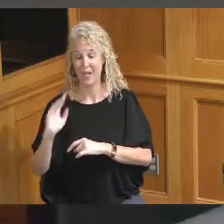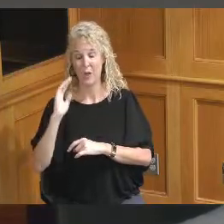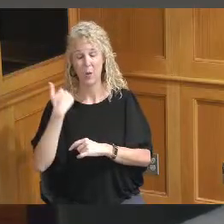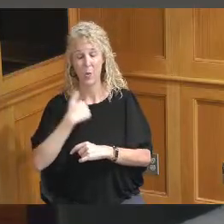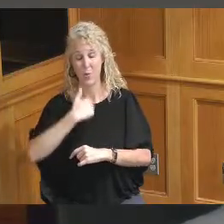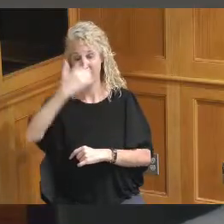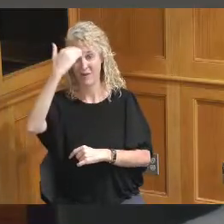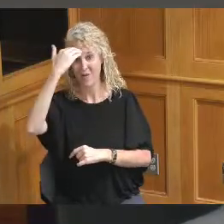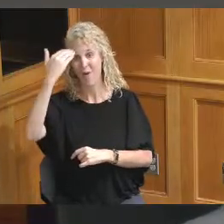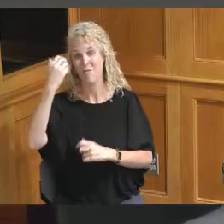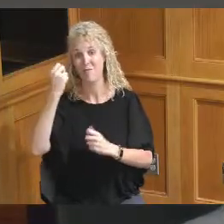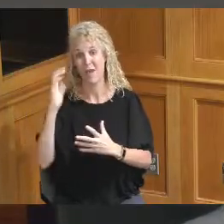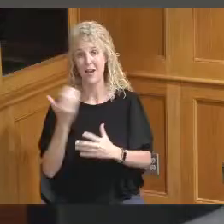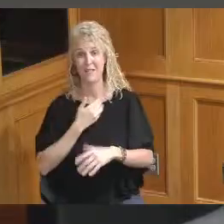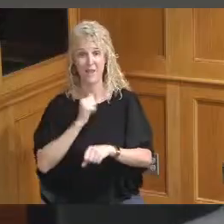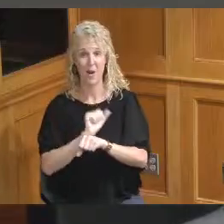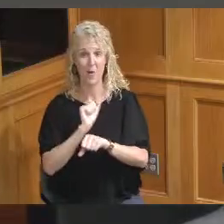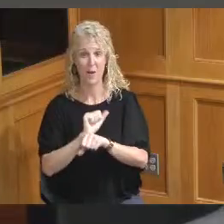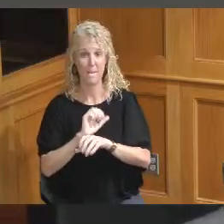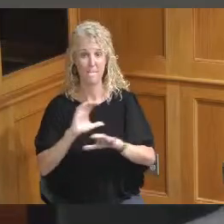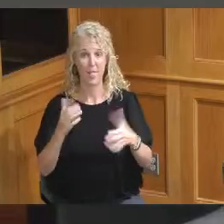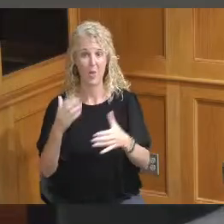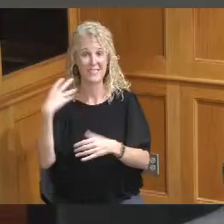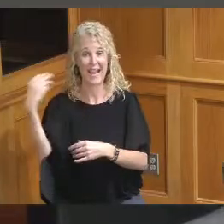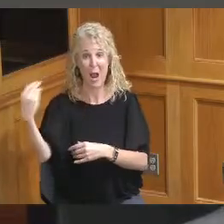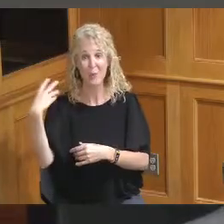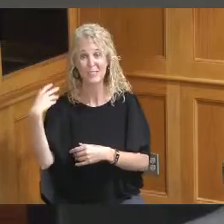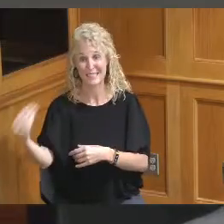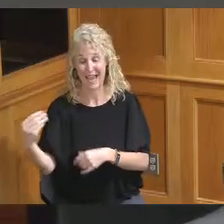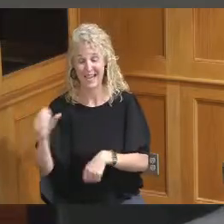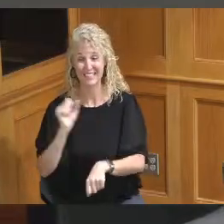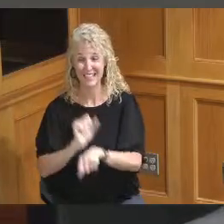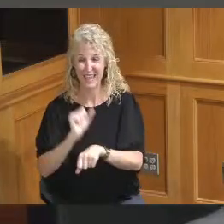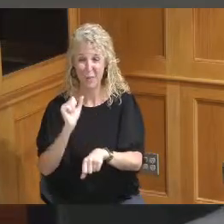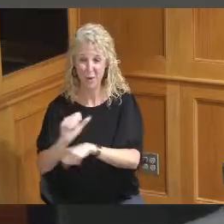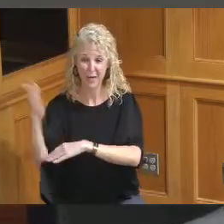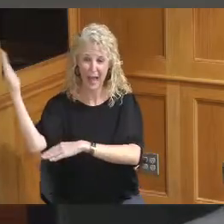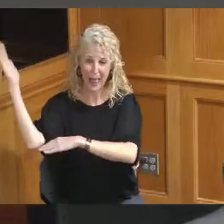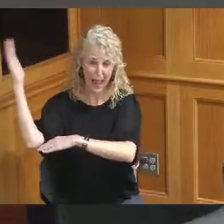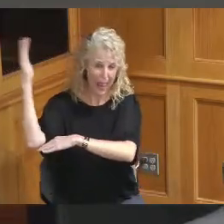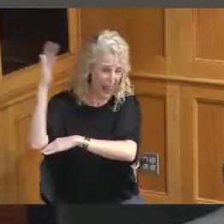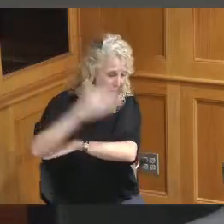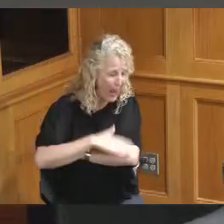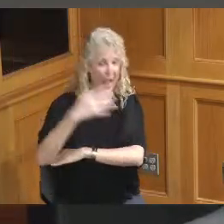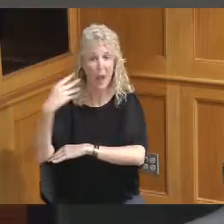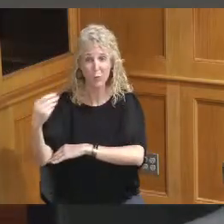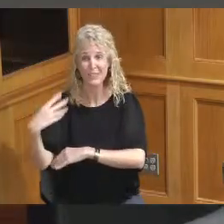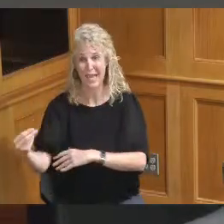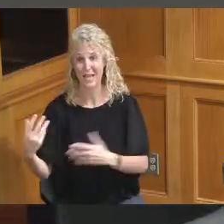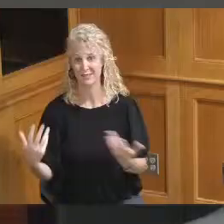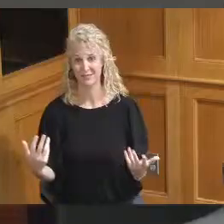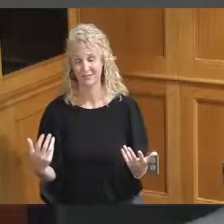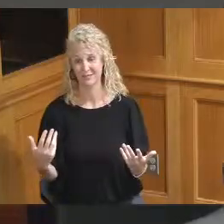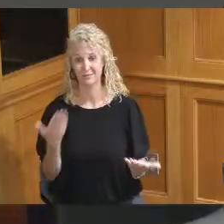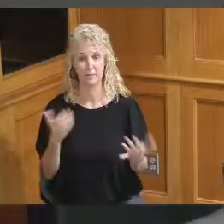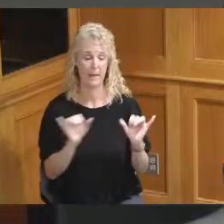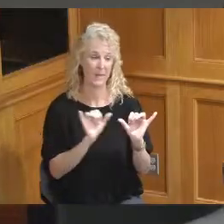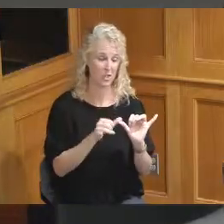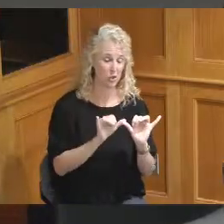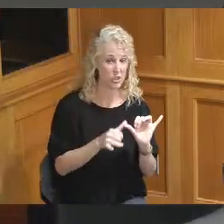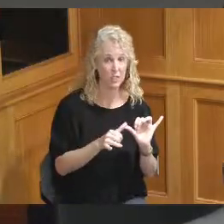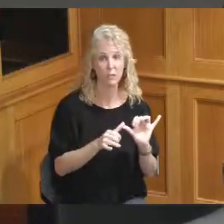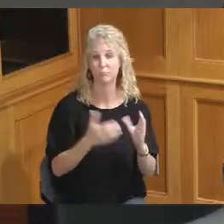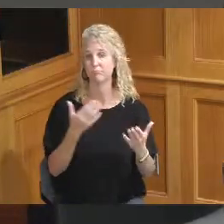tough enough for most folks, but we've got public employees that are out there, whether they're in the engineer's